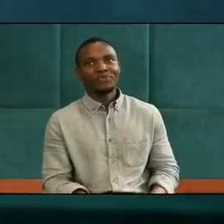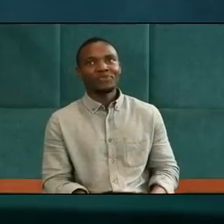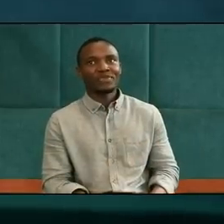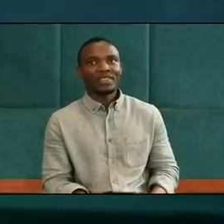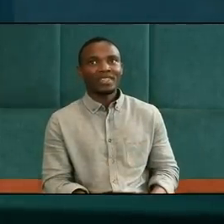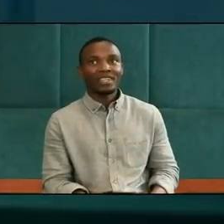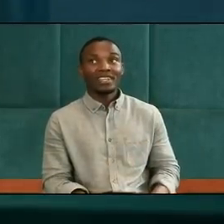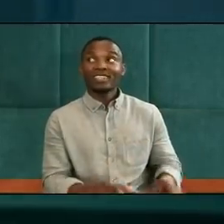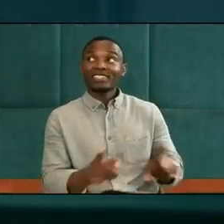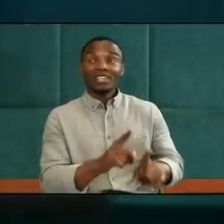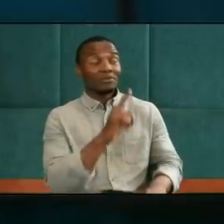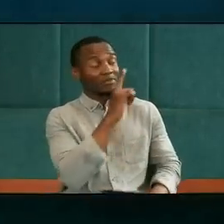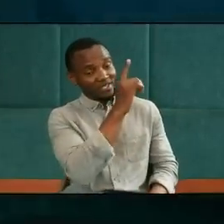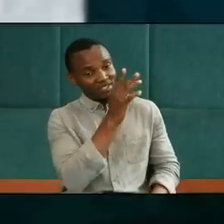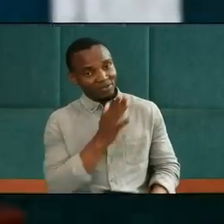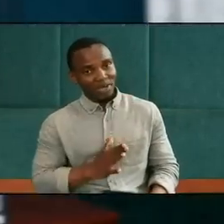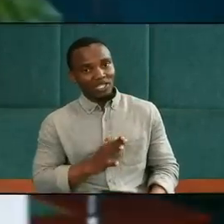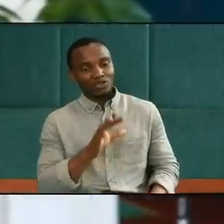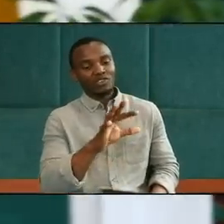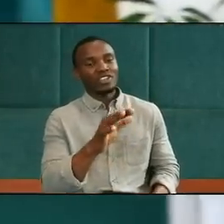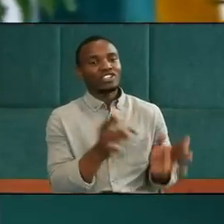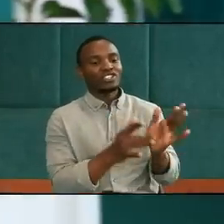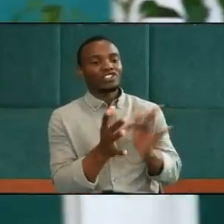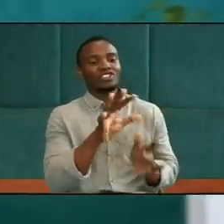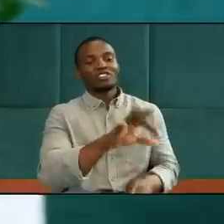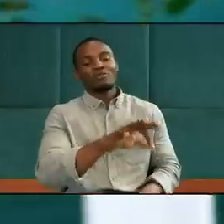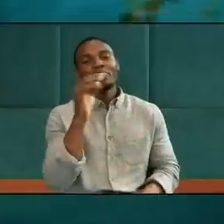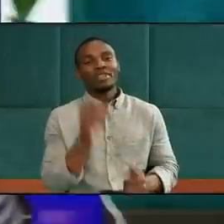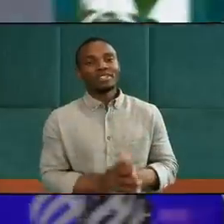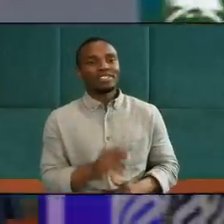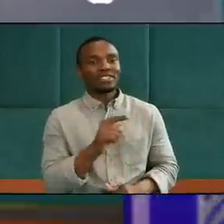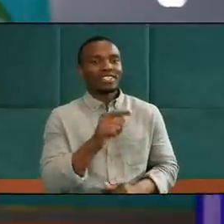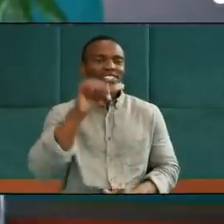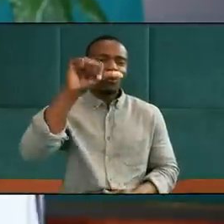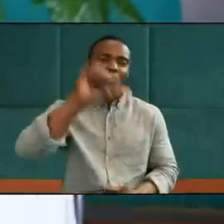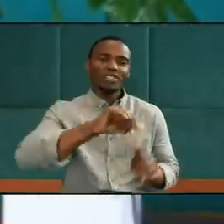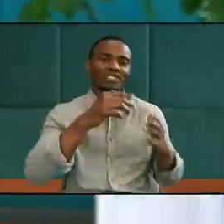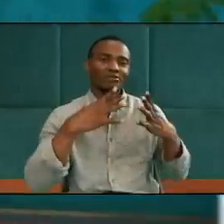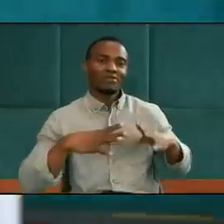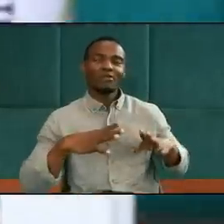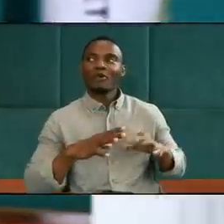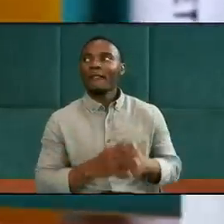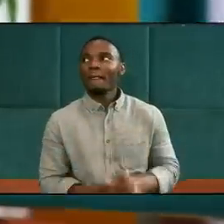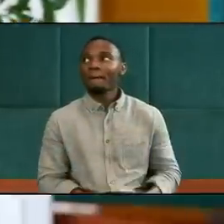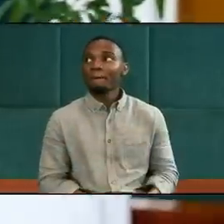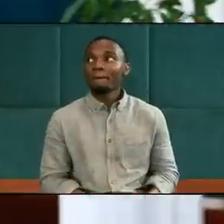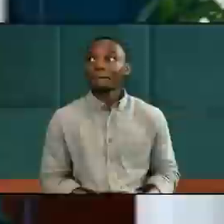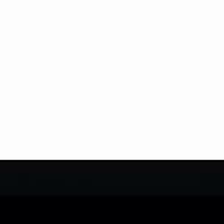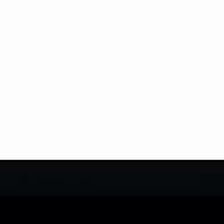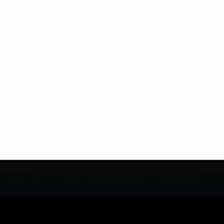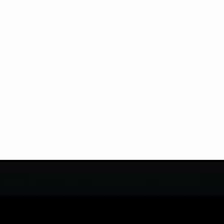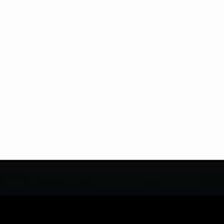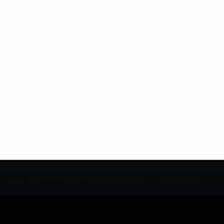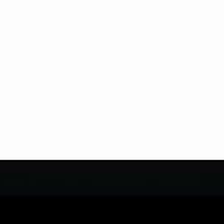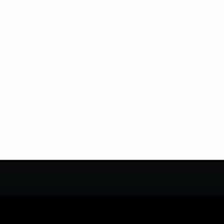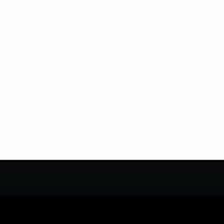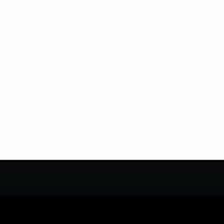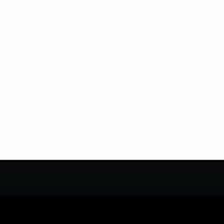And it is these type of people Jesus picked up, one of the worst of them, put on his team. Then there was Judas.